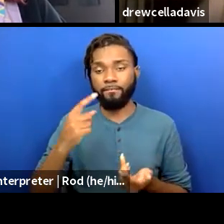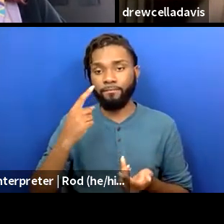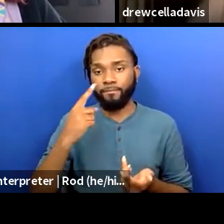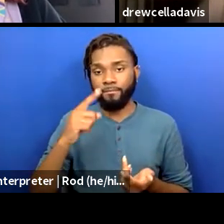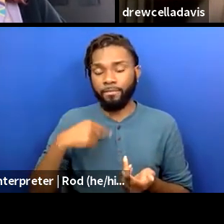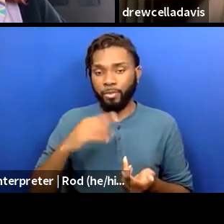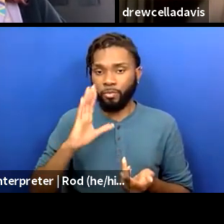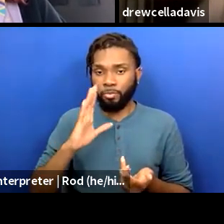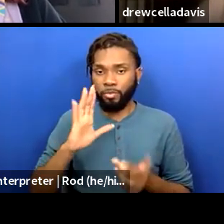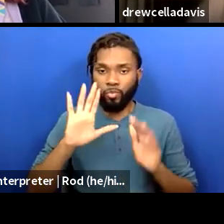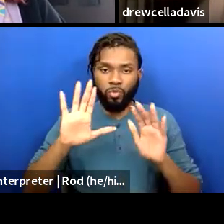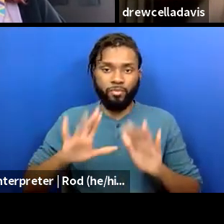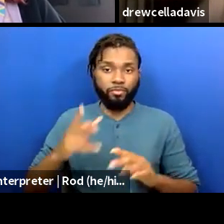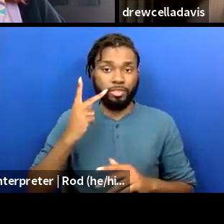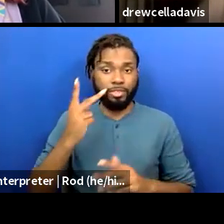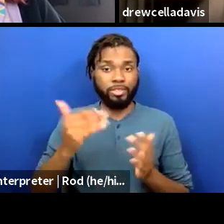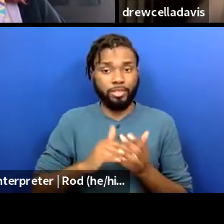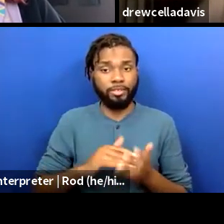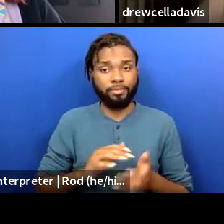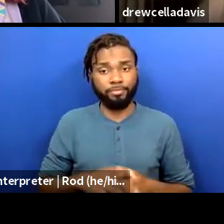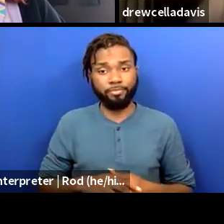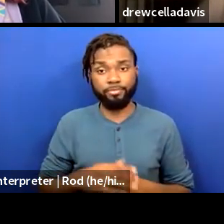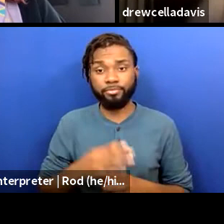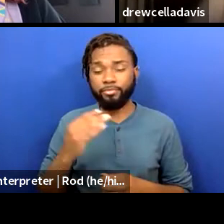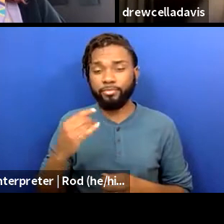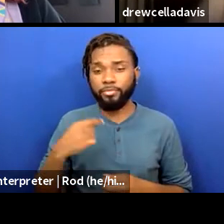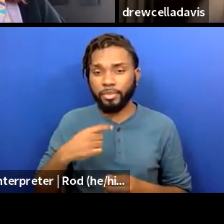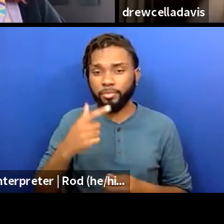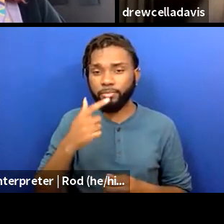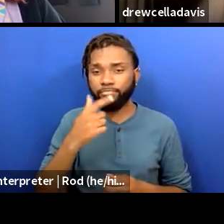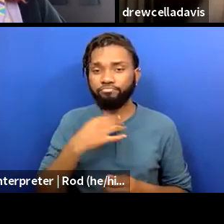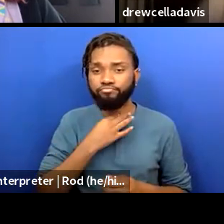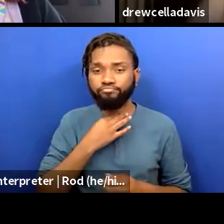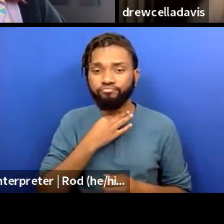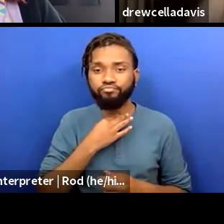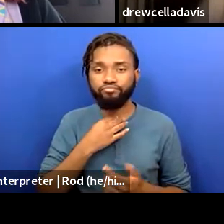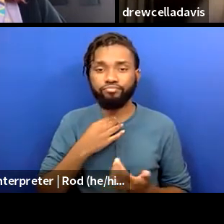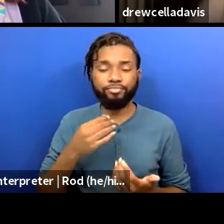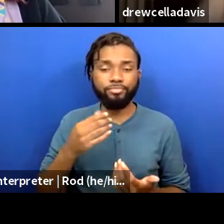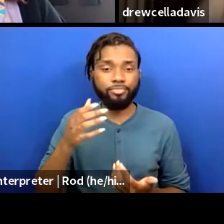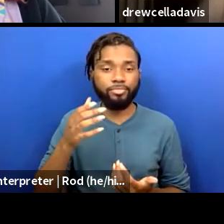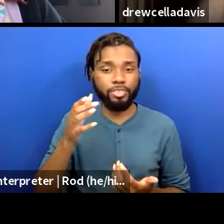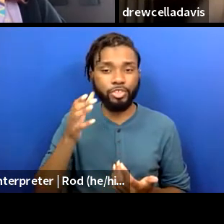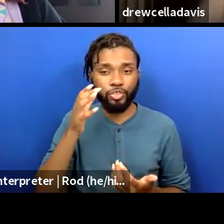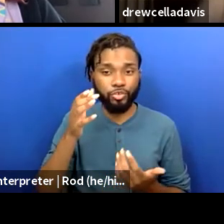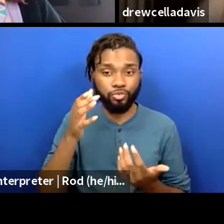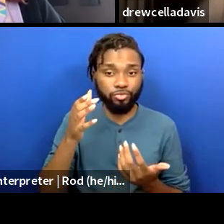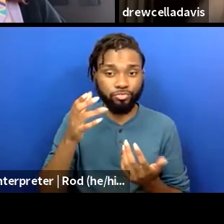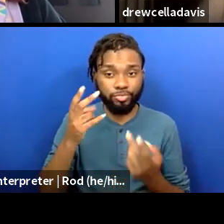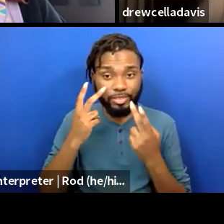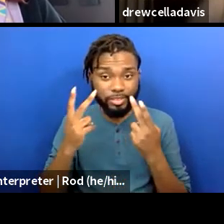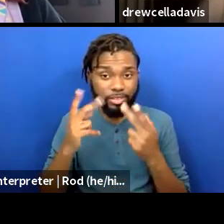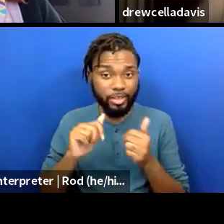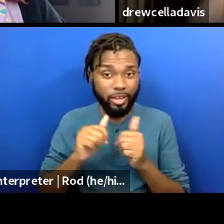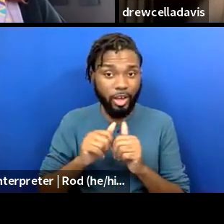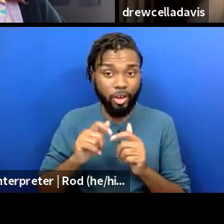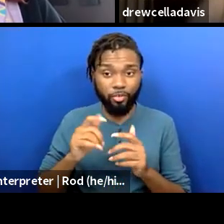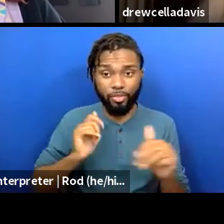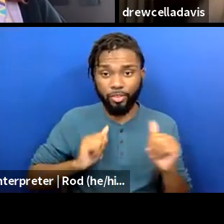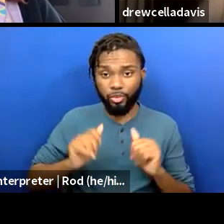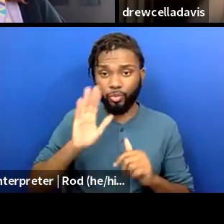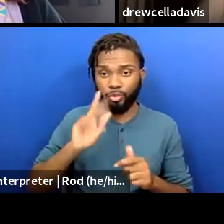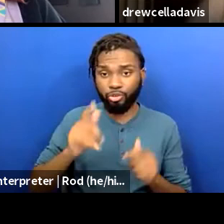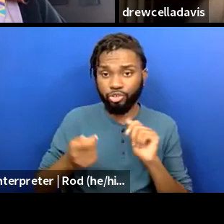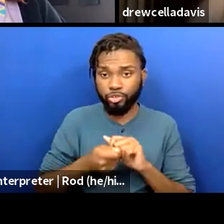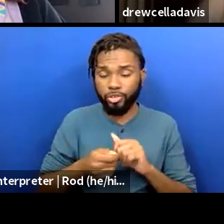a wonderful thing to see again. And I'm interested to hear how the theater will change, to what kind of stories